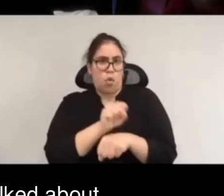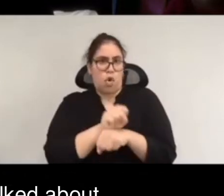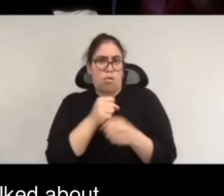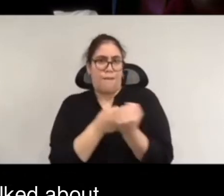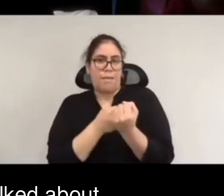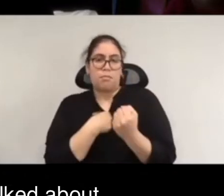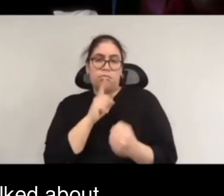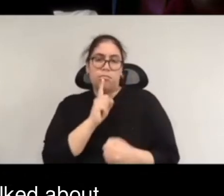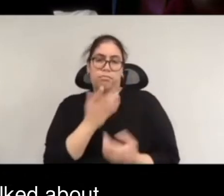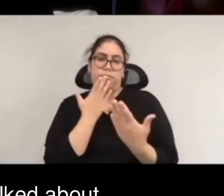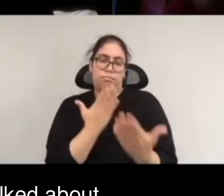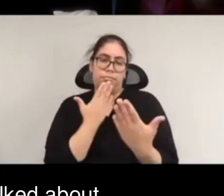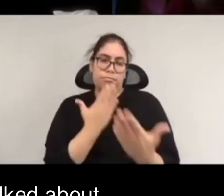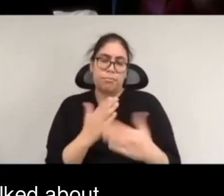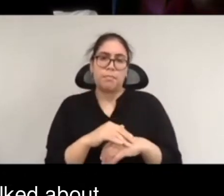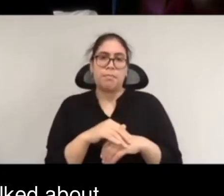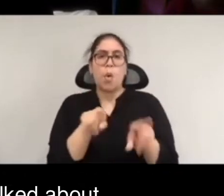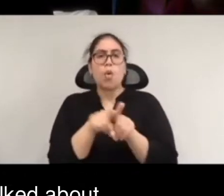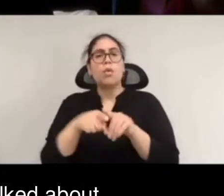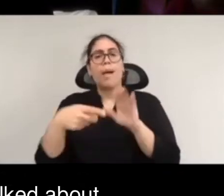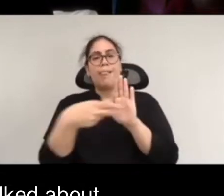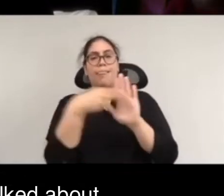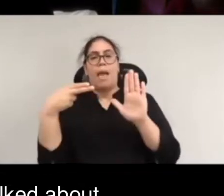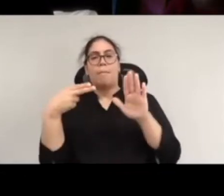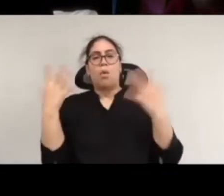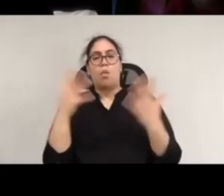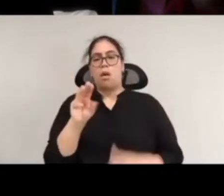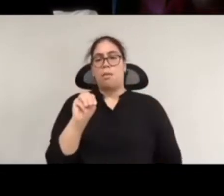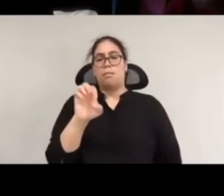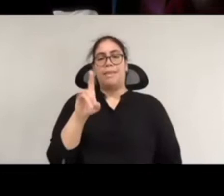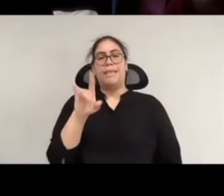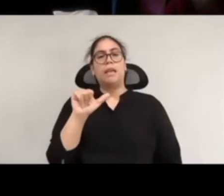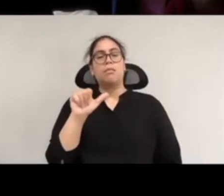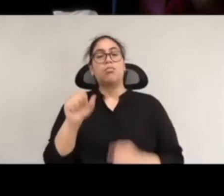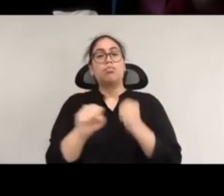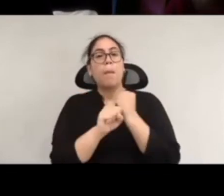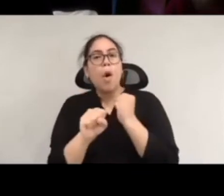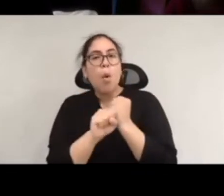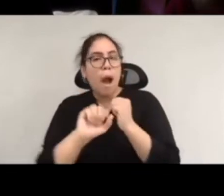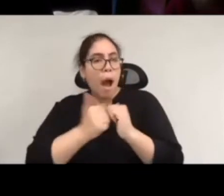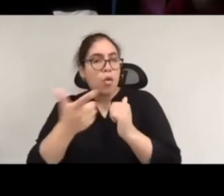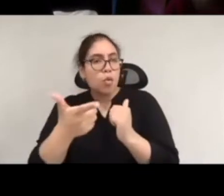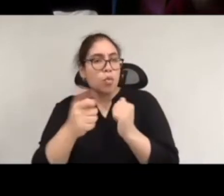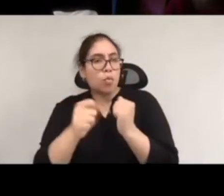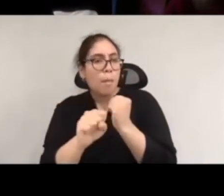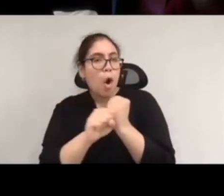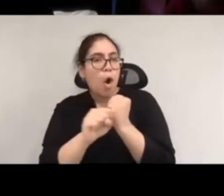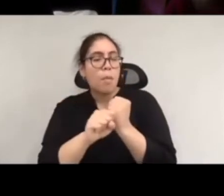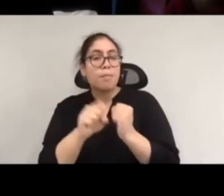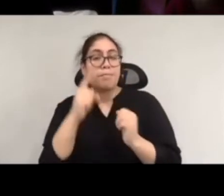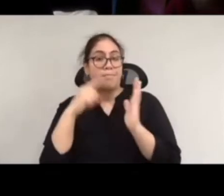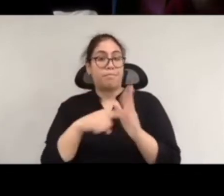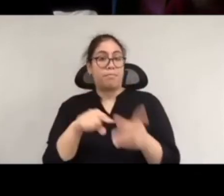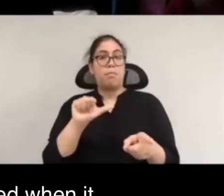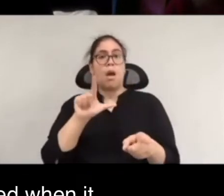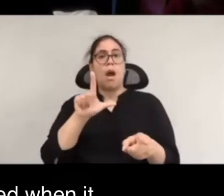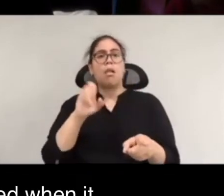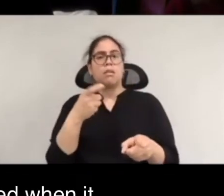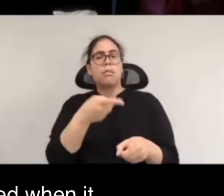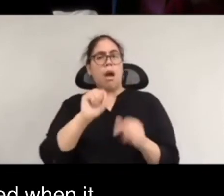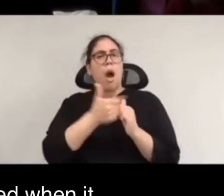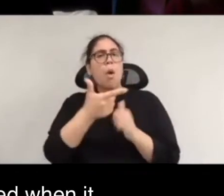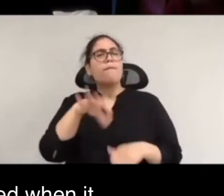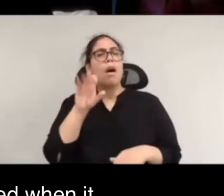but also we talked about labeling the media, promoting it. In other words, how does someone like Alex find out that it exists? If it